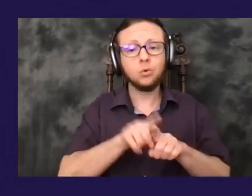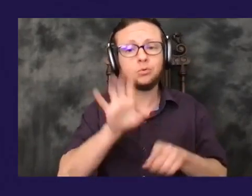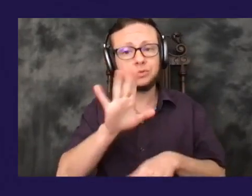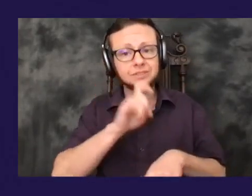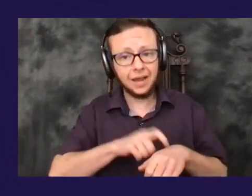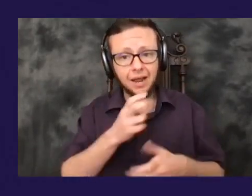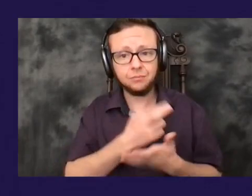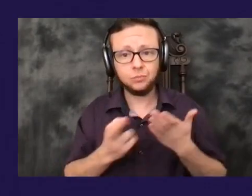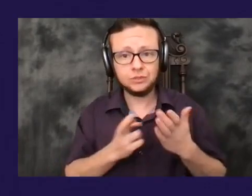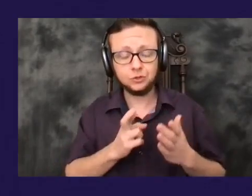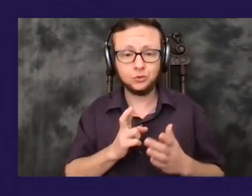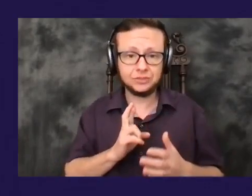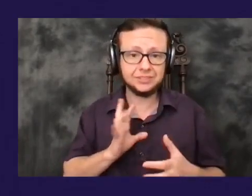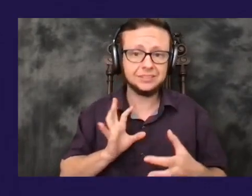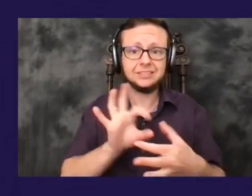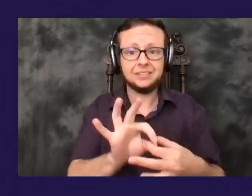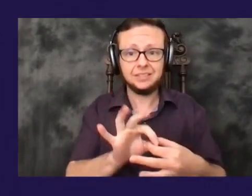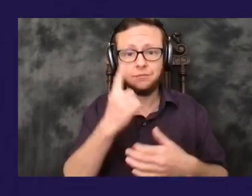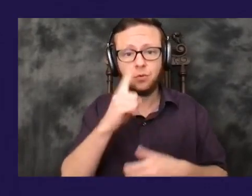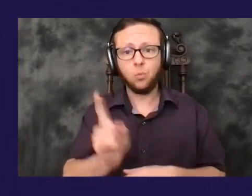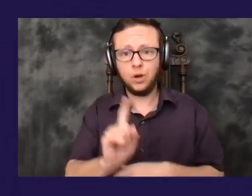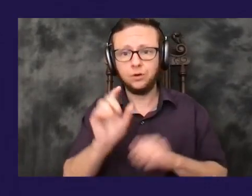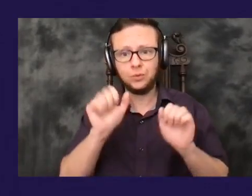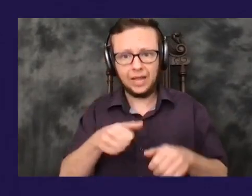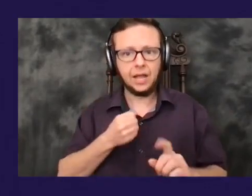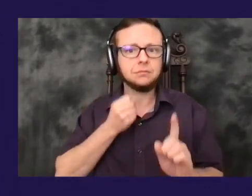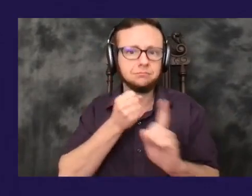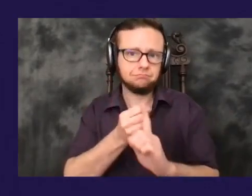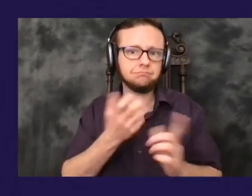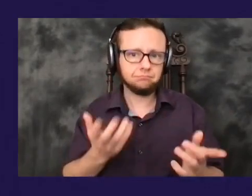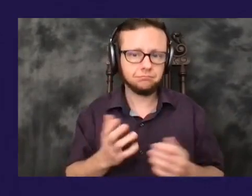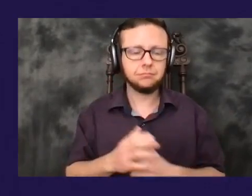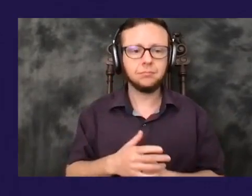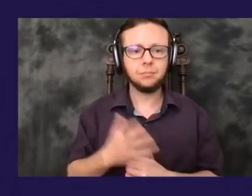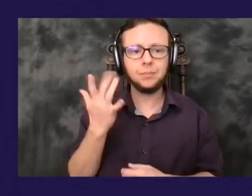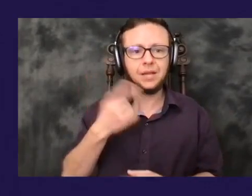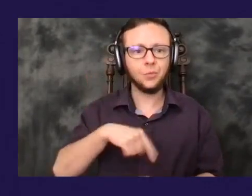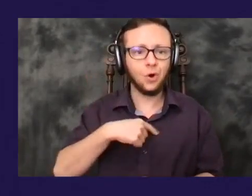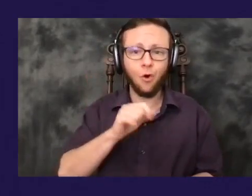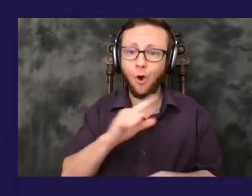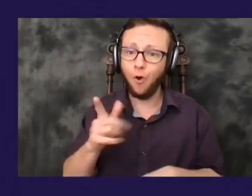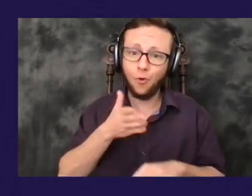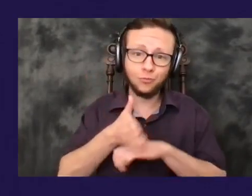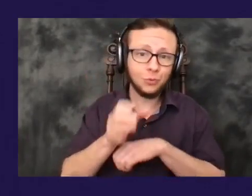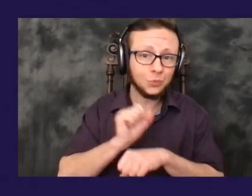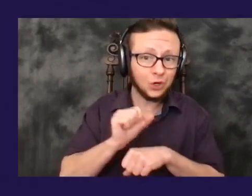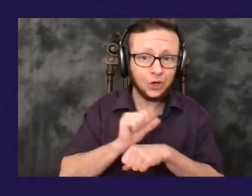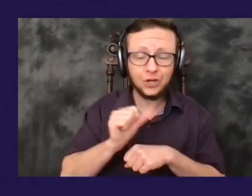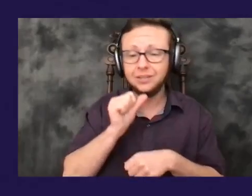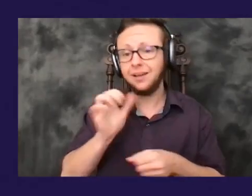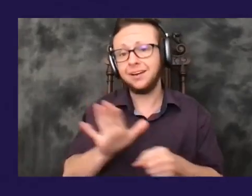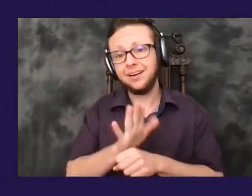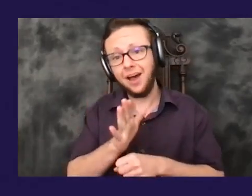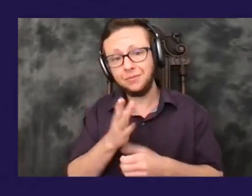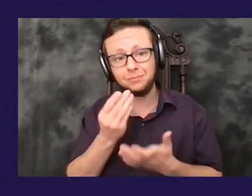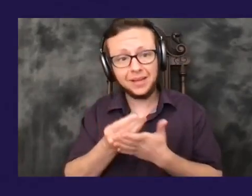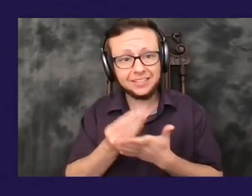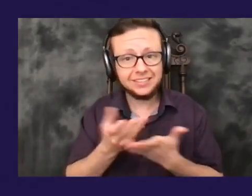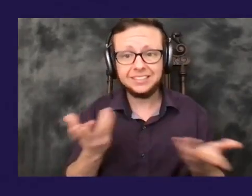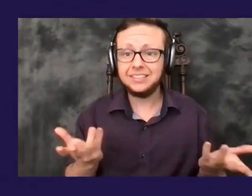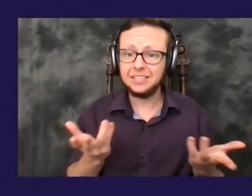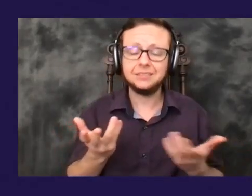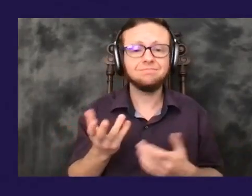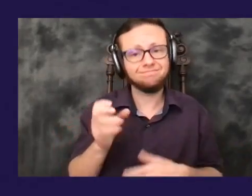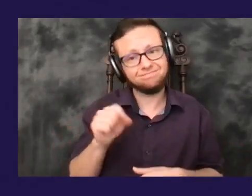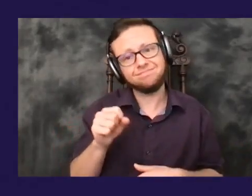resources to where you can make an impact, because we're all overworked and there's not enough of us and not enough money. So yeah,